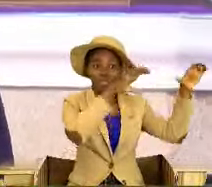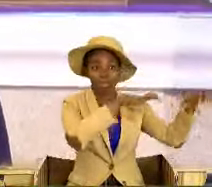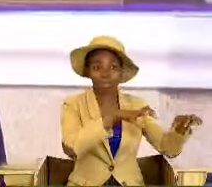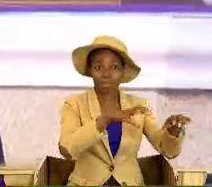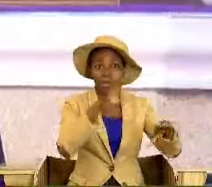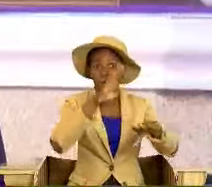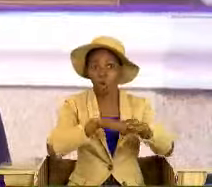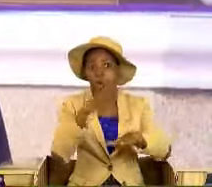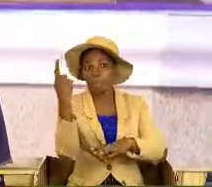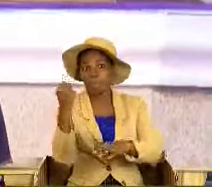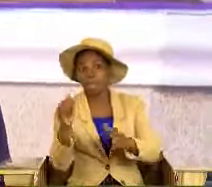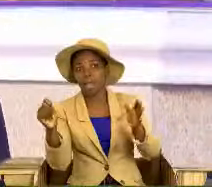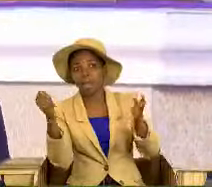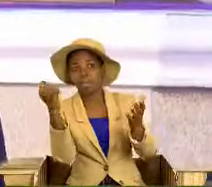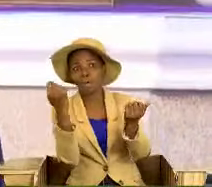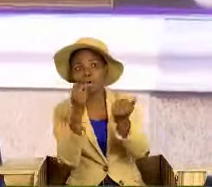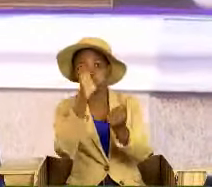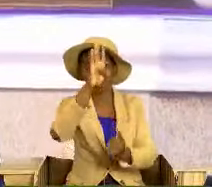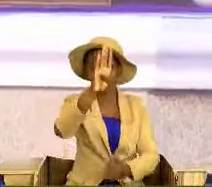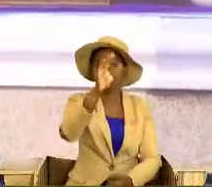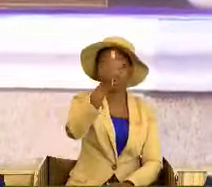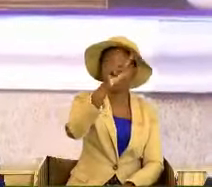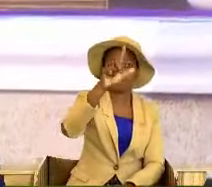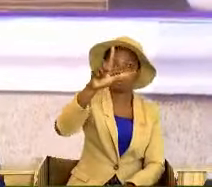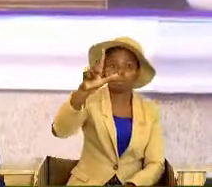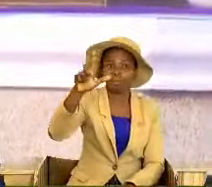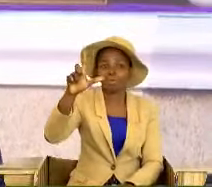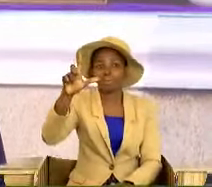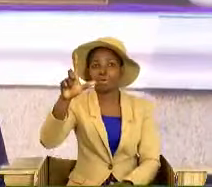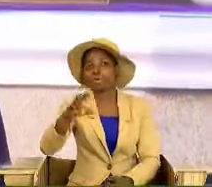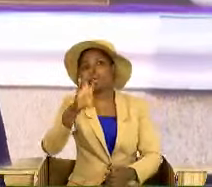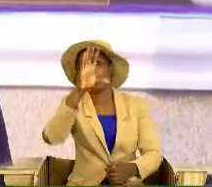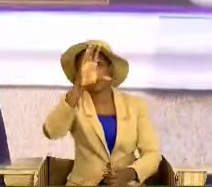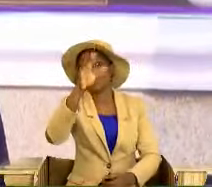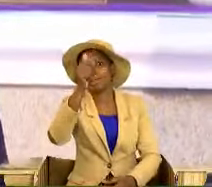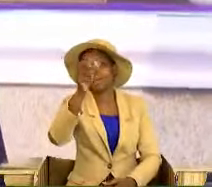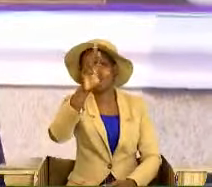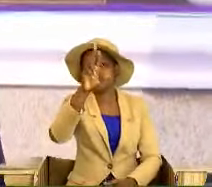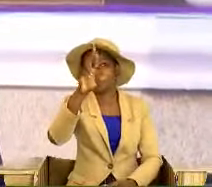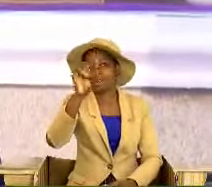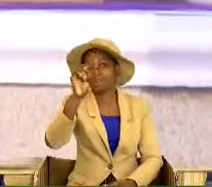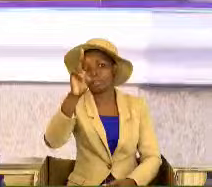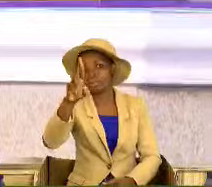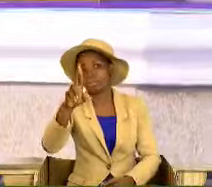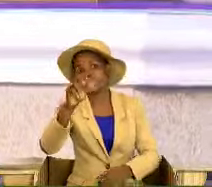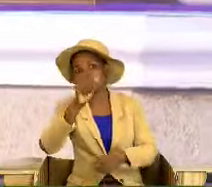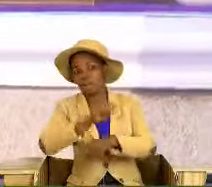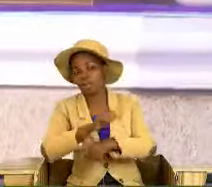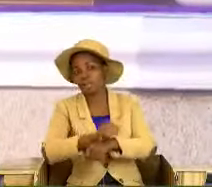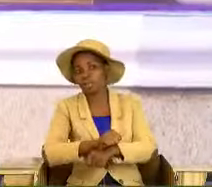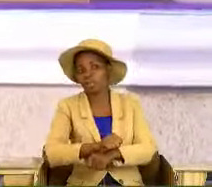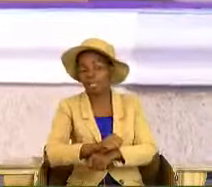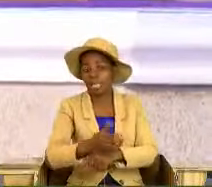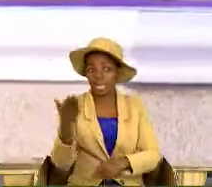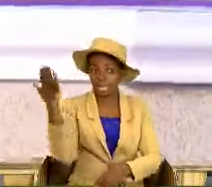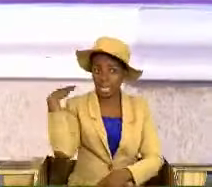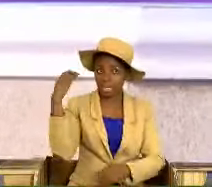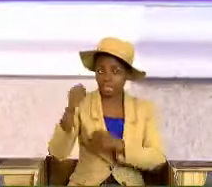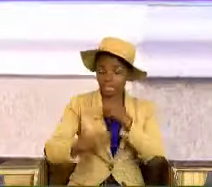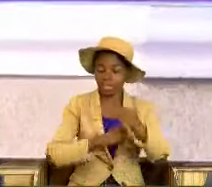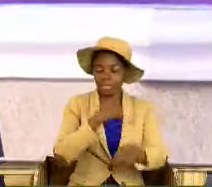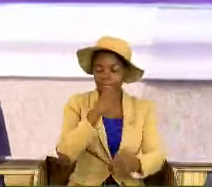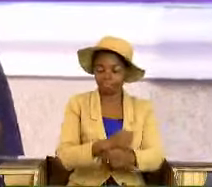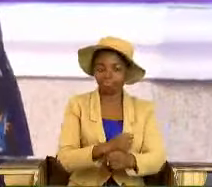career and my team the success of my team last year devil deny me and my team of good